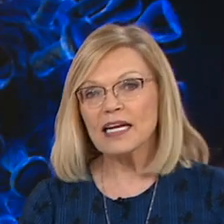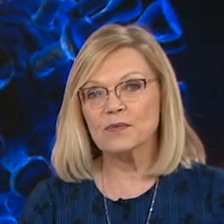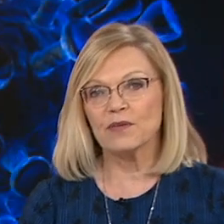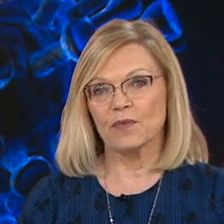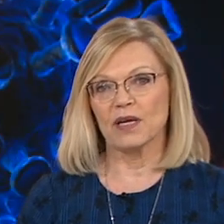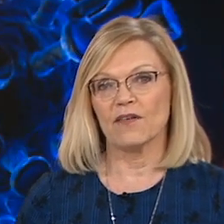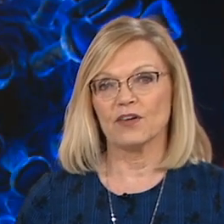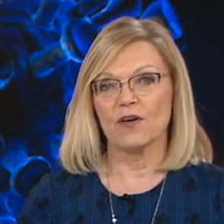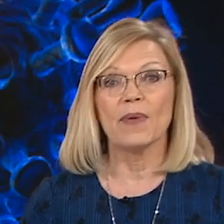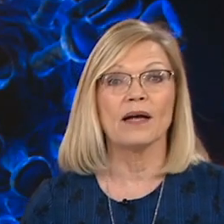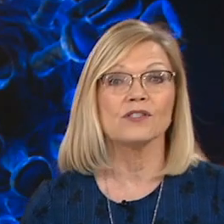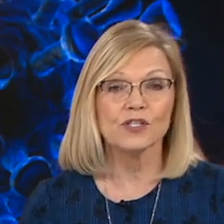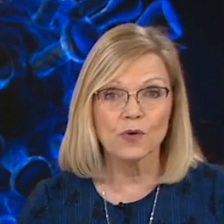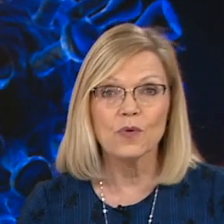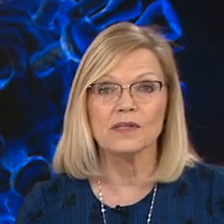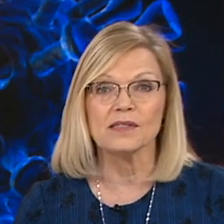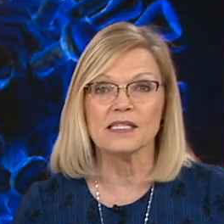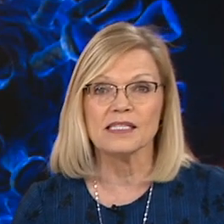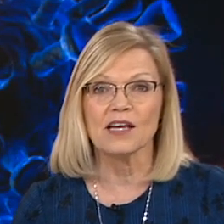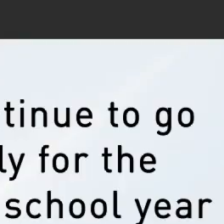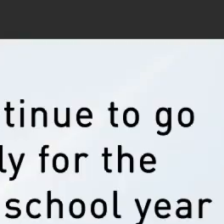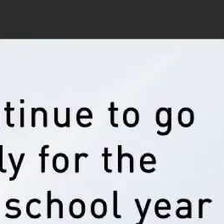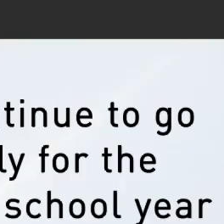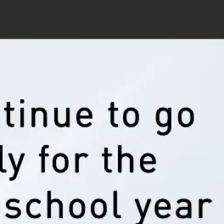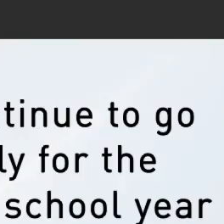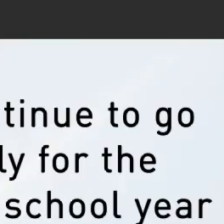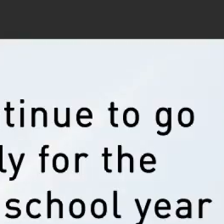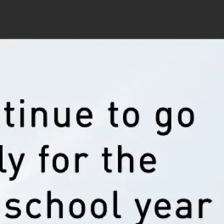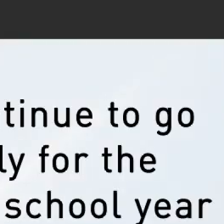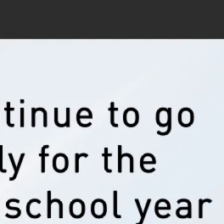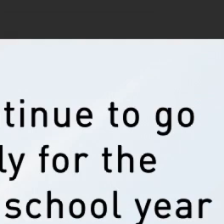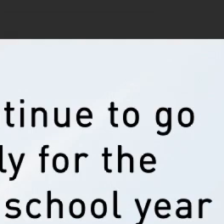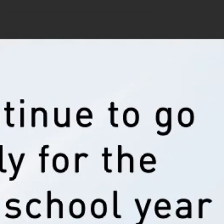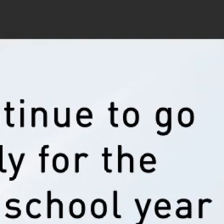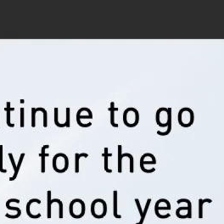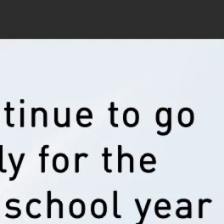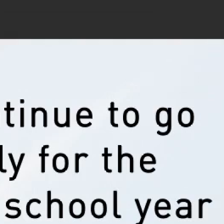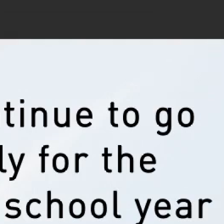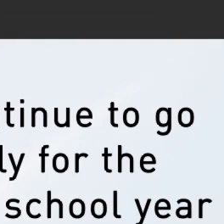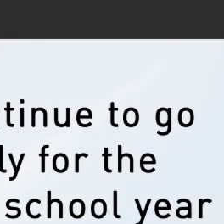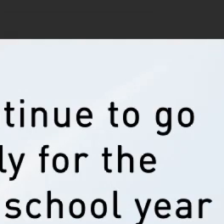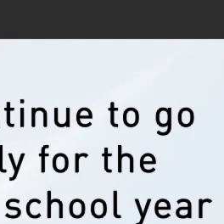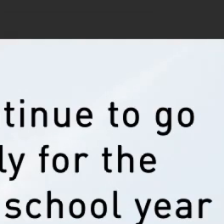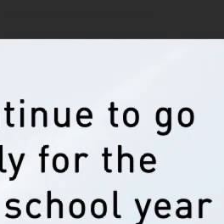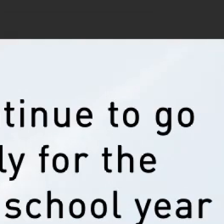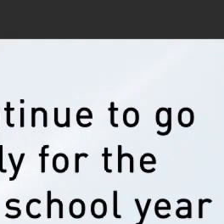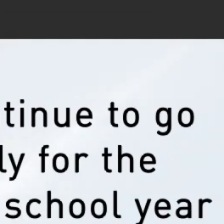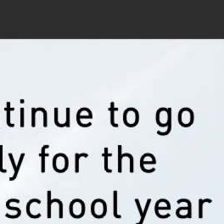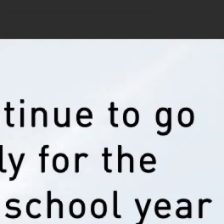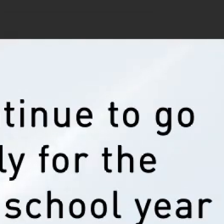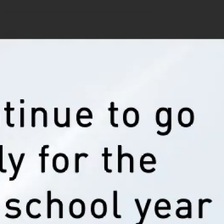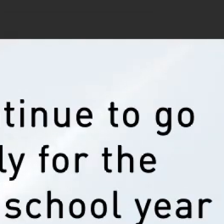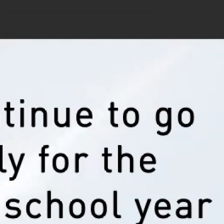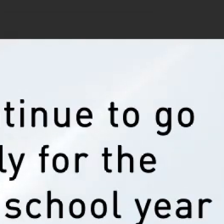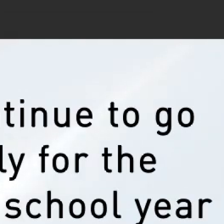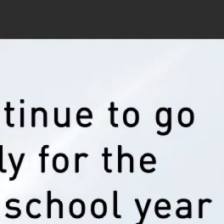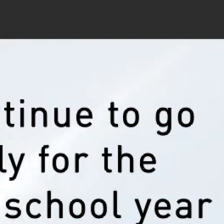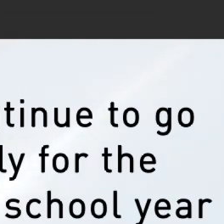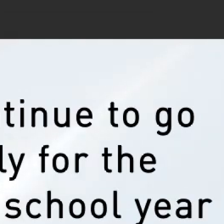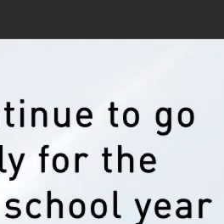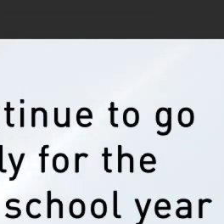was a big announcement from the governor about schools. He said for the remainder of the school year, K-12 students will continue to attend